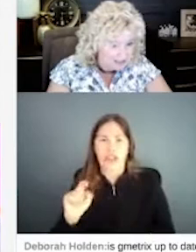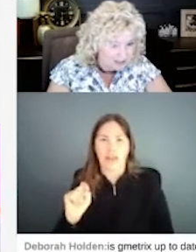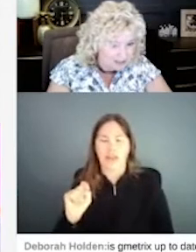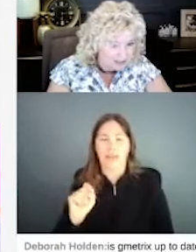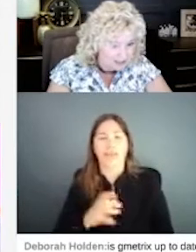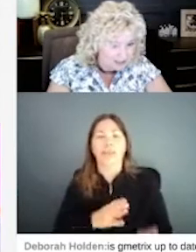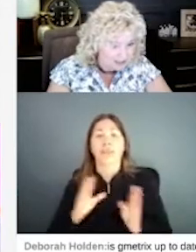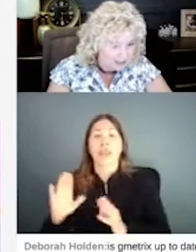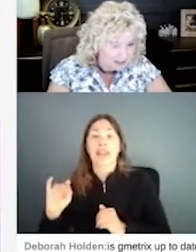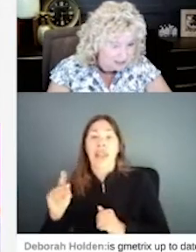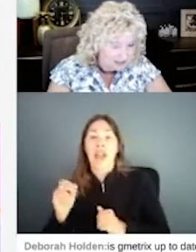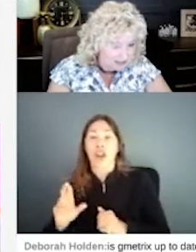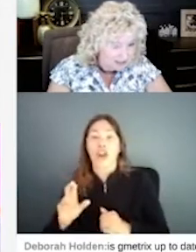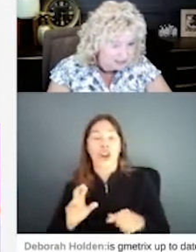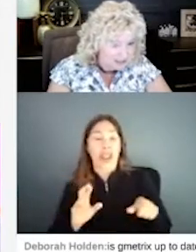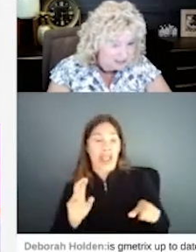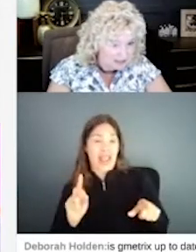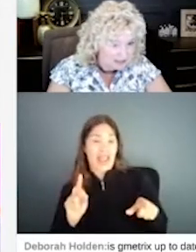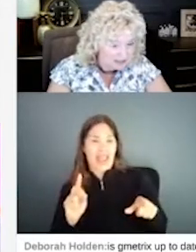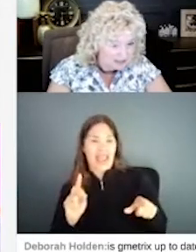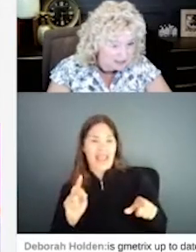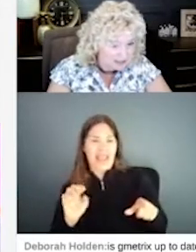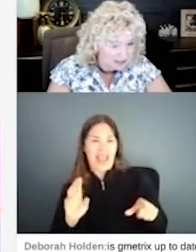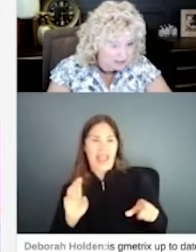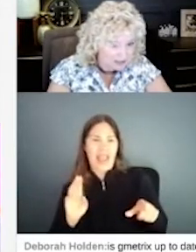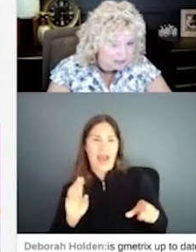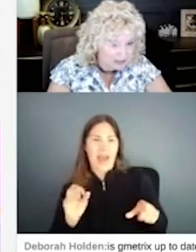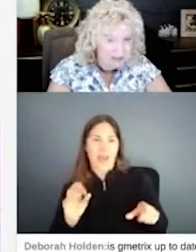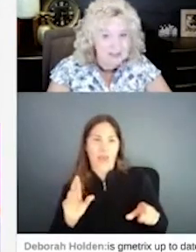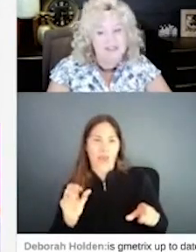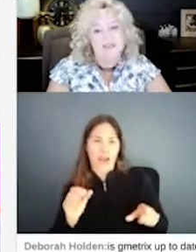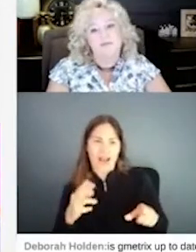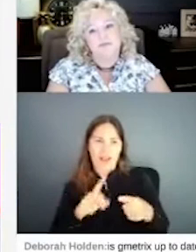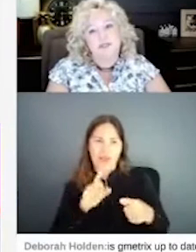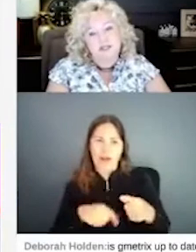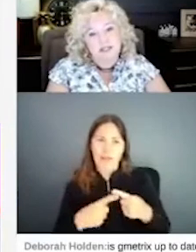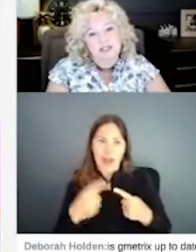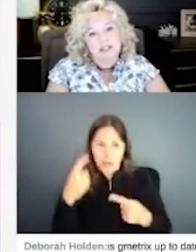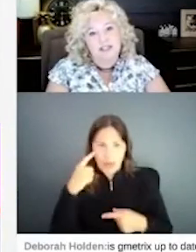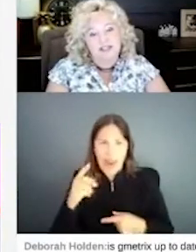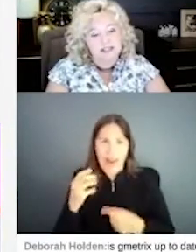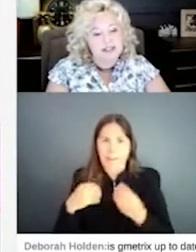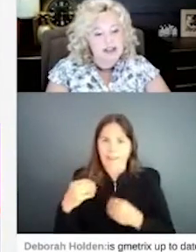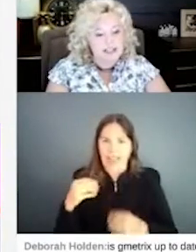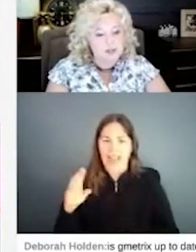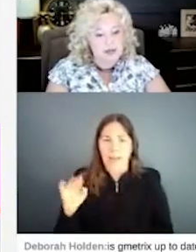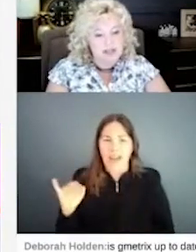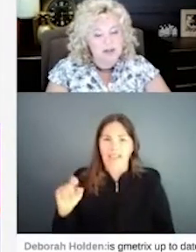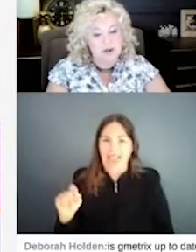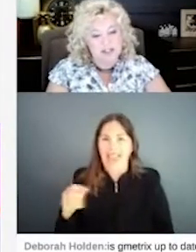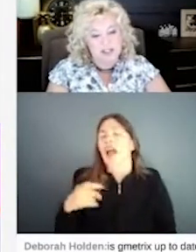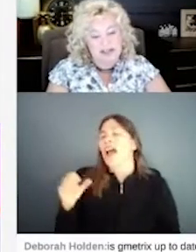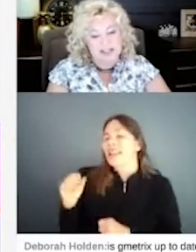And then Deborah asked about Brain Buffet. I don't know offhand on that one, Christy. Do you know if Brain Buffet is updated for 2021? Yeah, I can speak somewhat